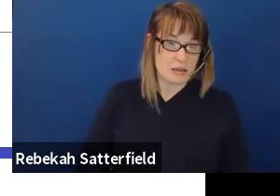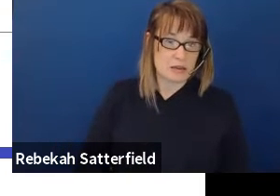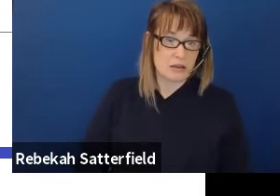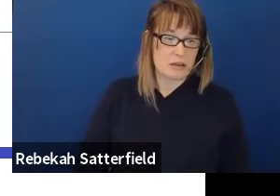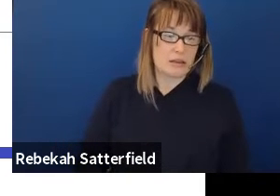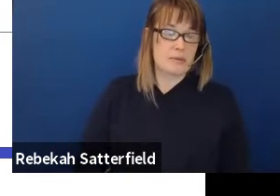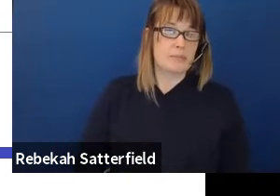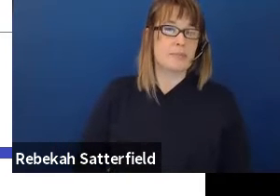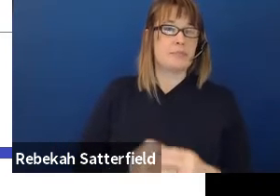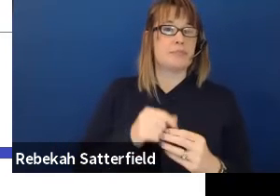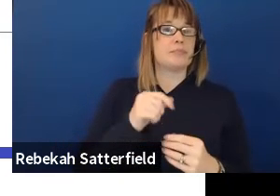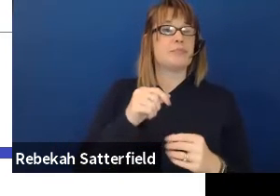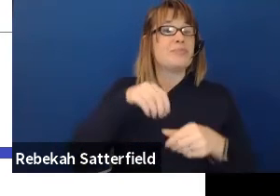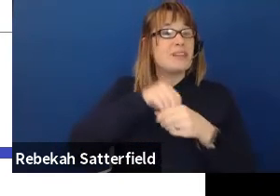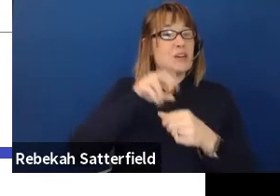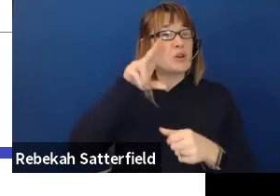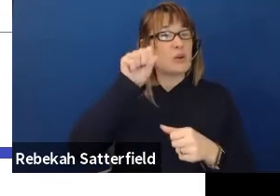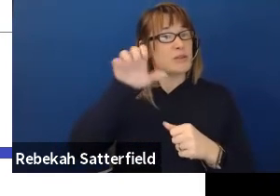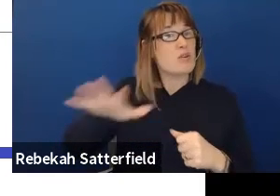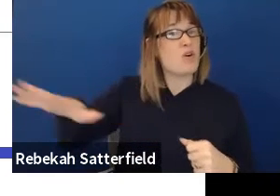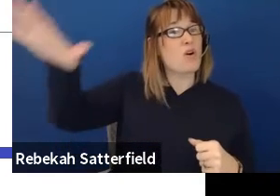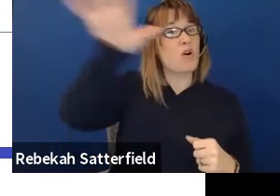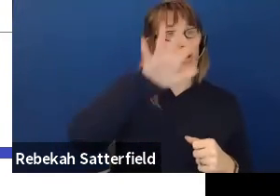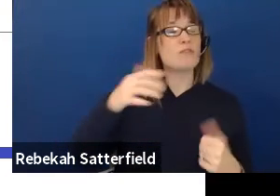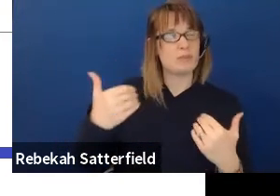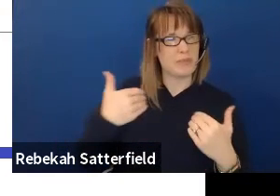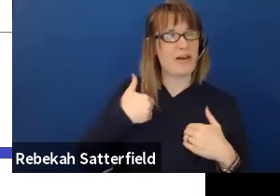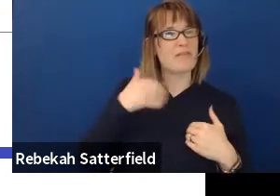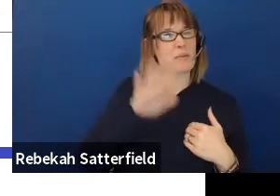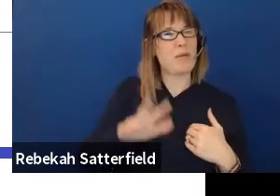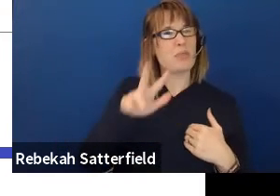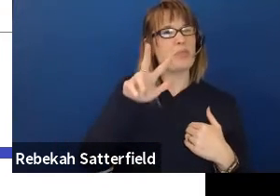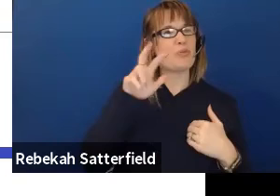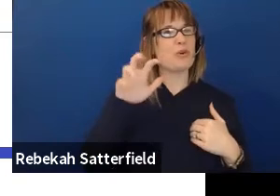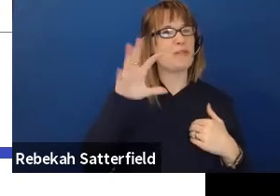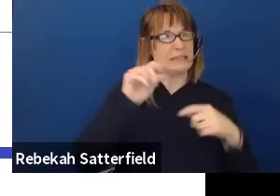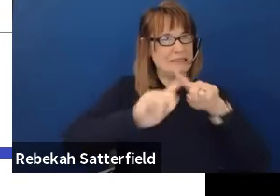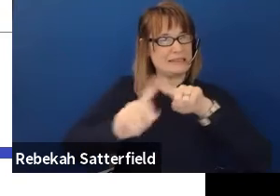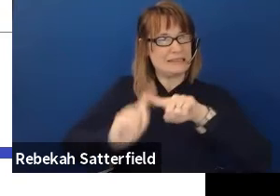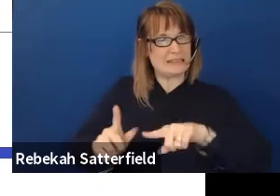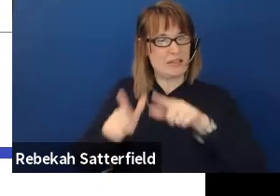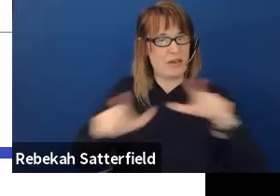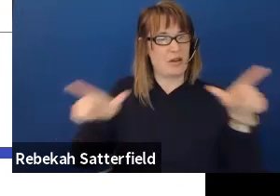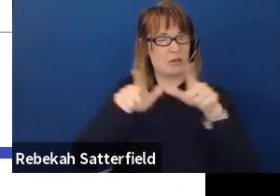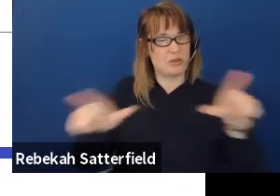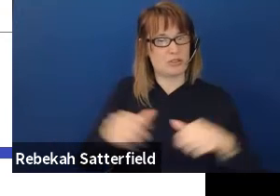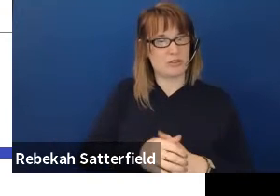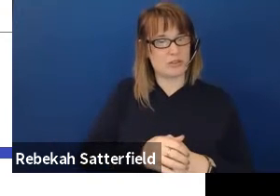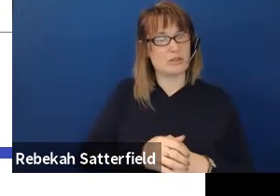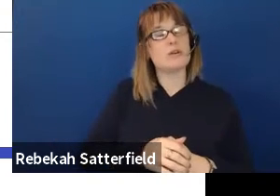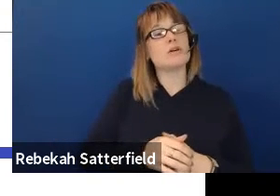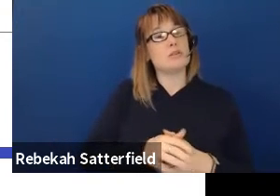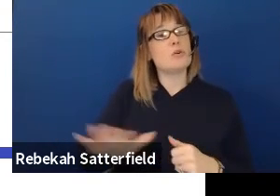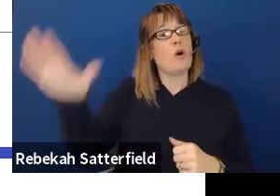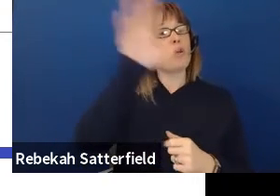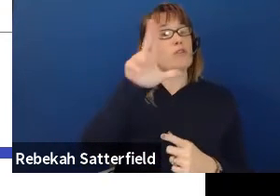At least 350 languages are spoken in US homes. Nearly 9% of people in the